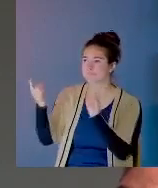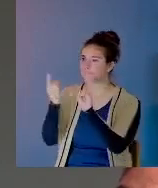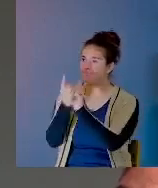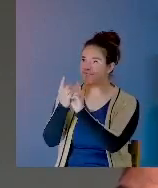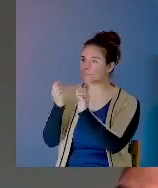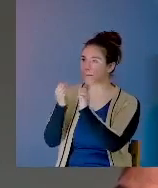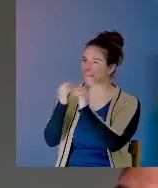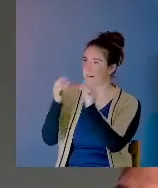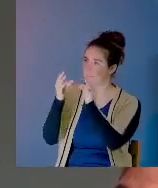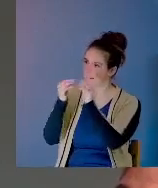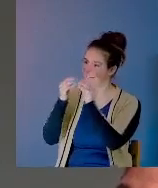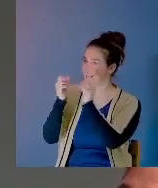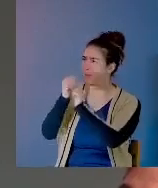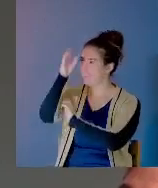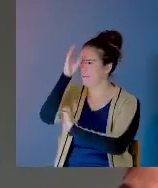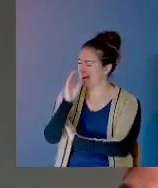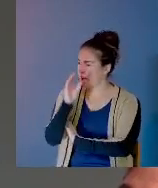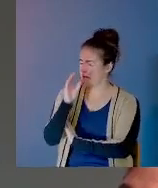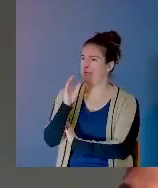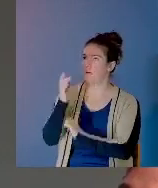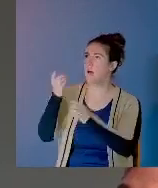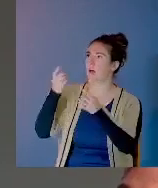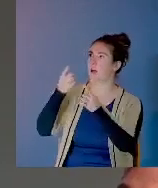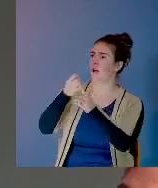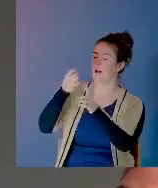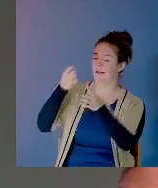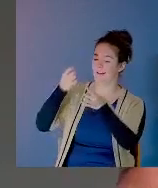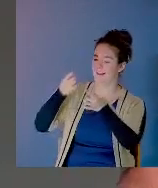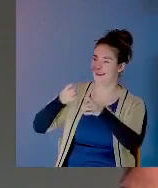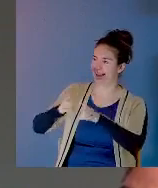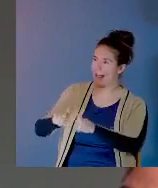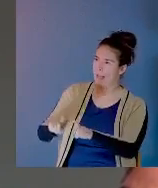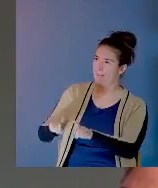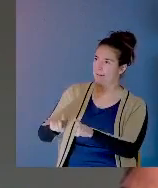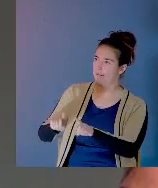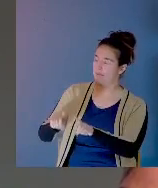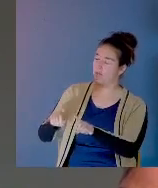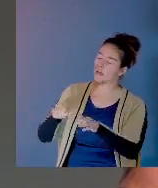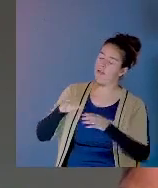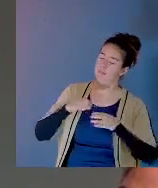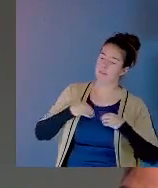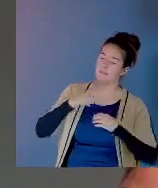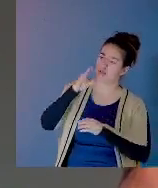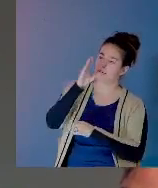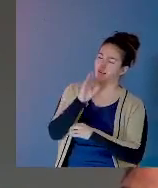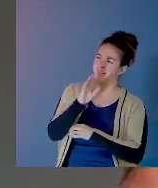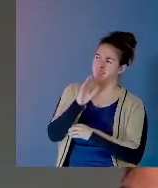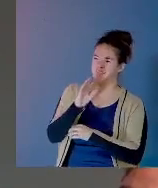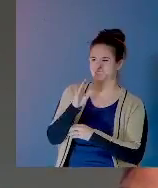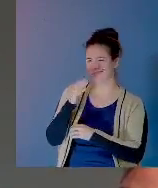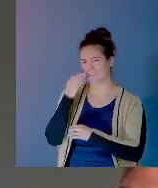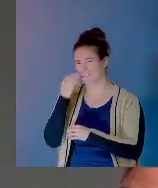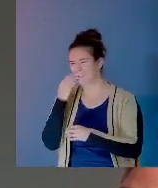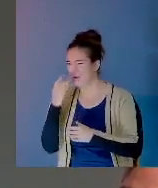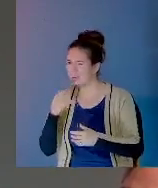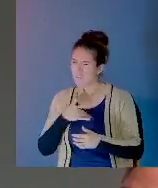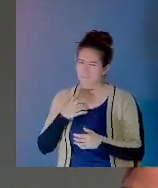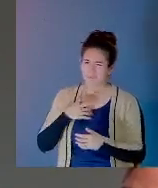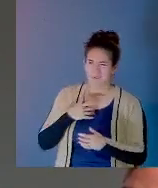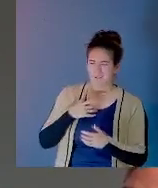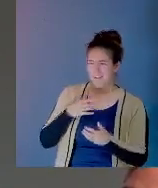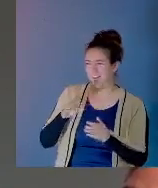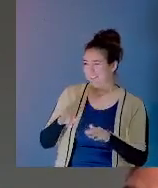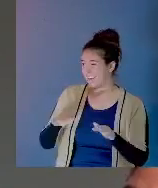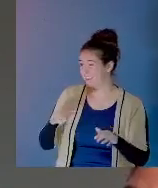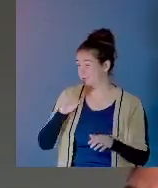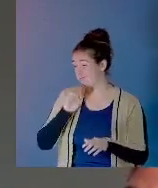it was so neat because that hardness in the little kid's heart, you know, you don't think little kids are sinners, but I was, you